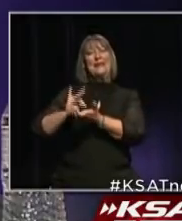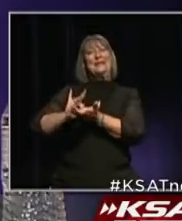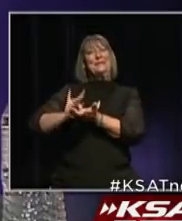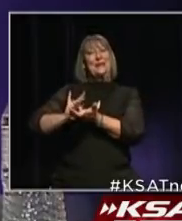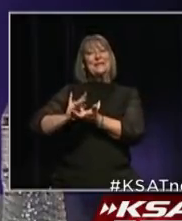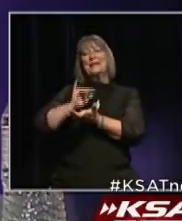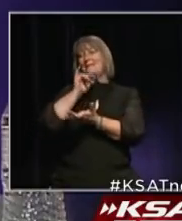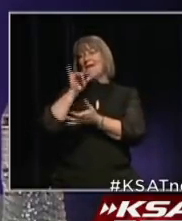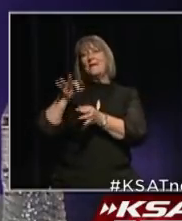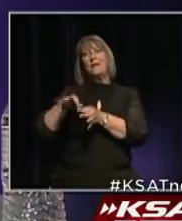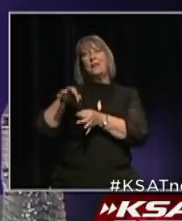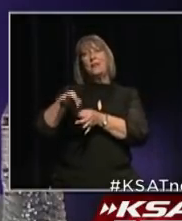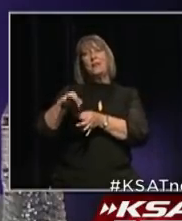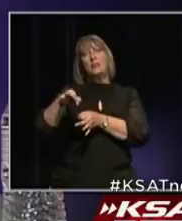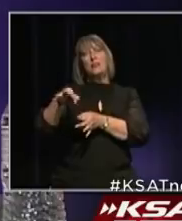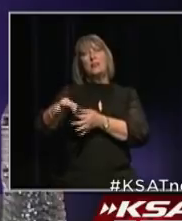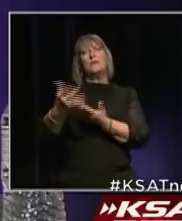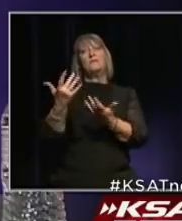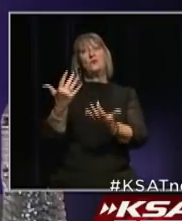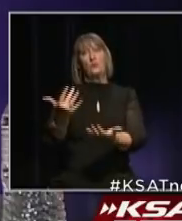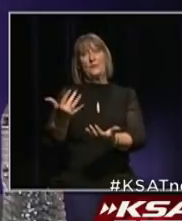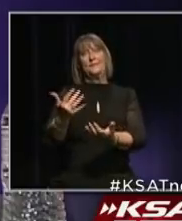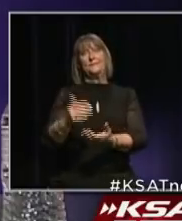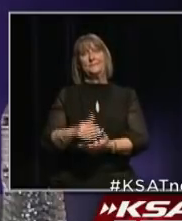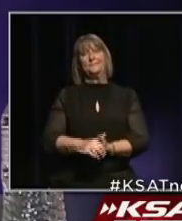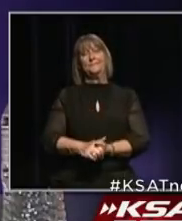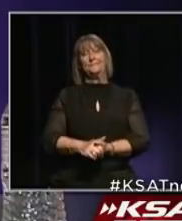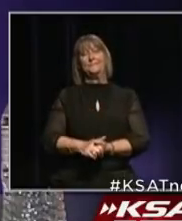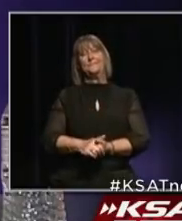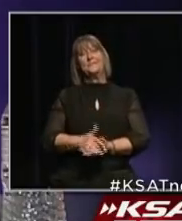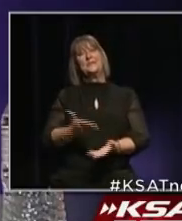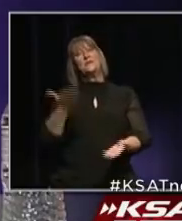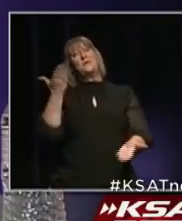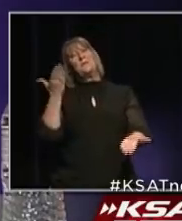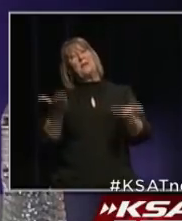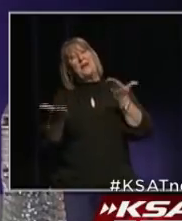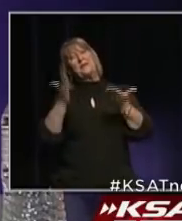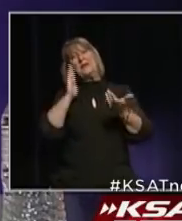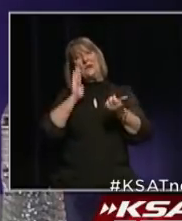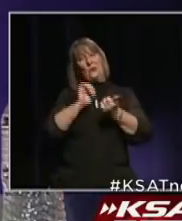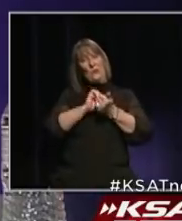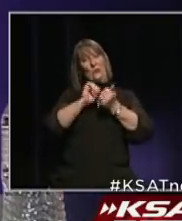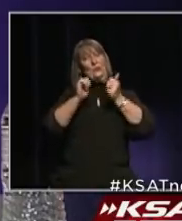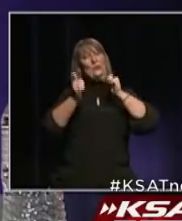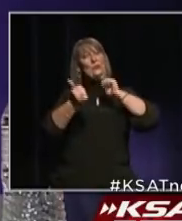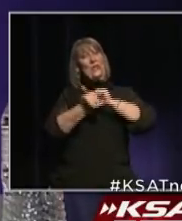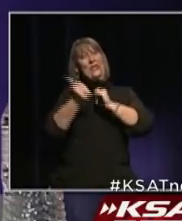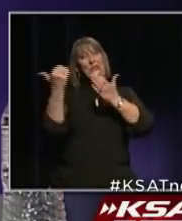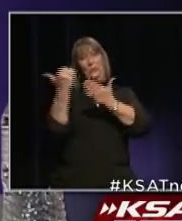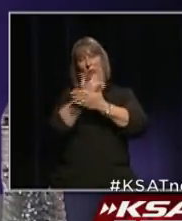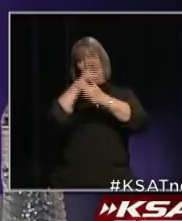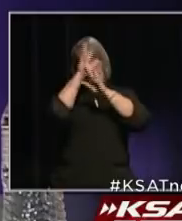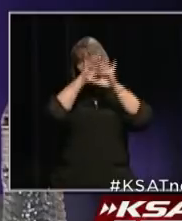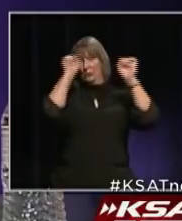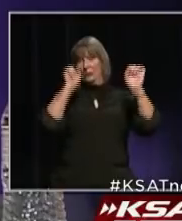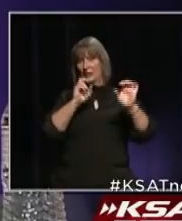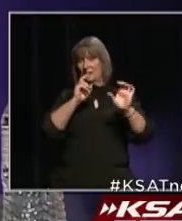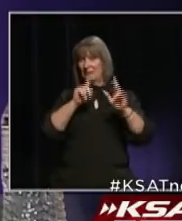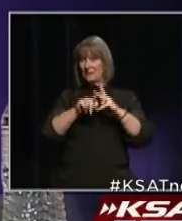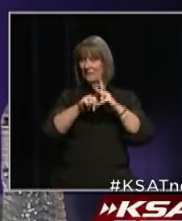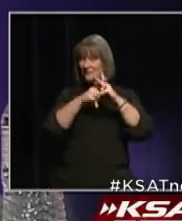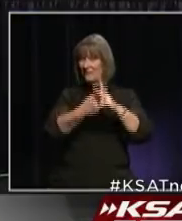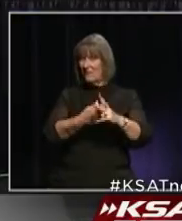having and not knowing whether we're going to get it or not. So could be some changes coming when the Biden or administration gets